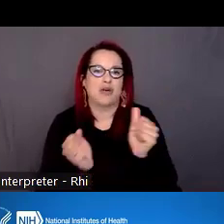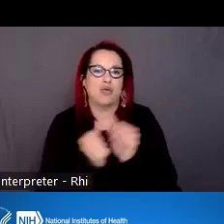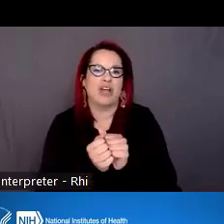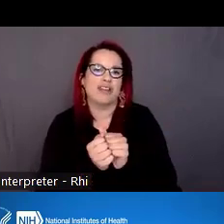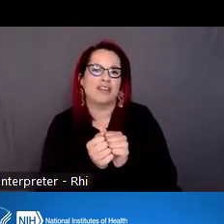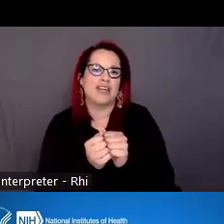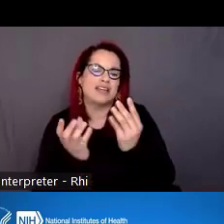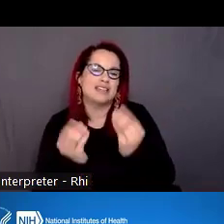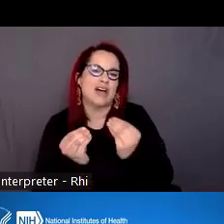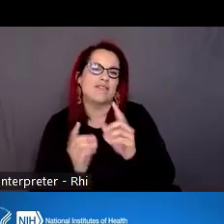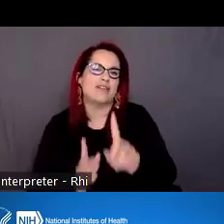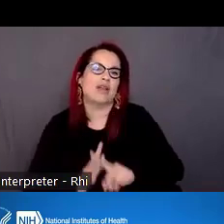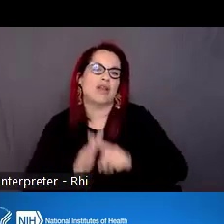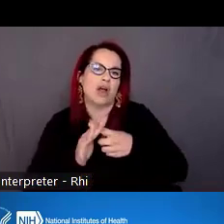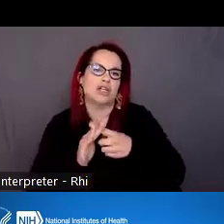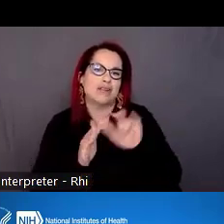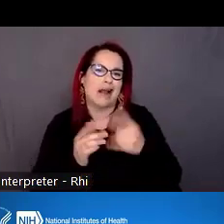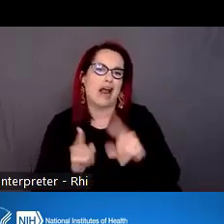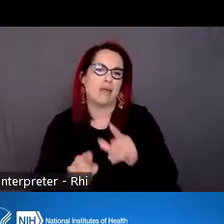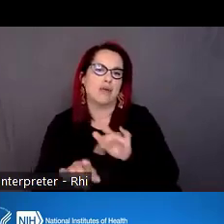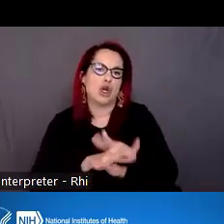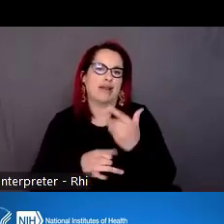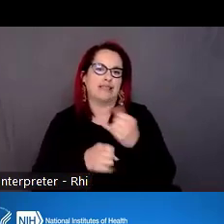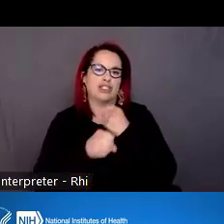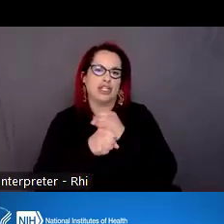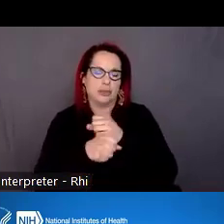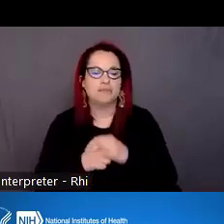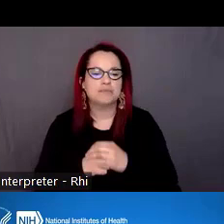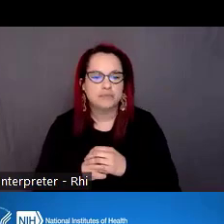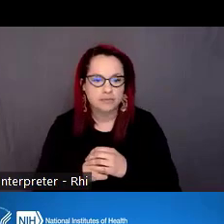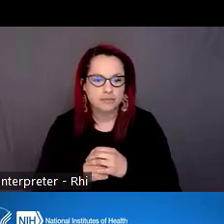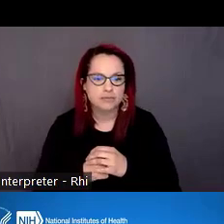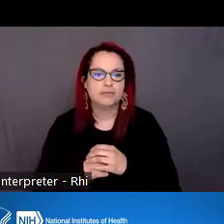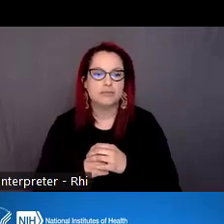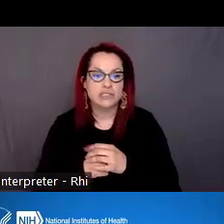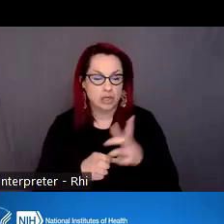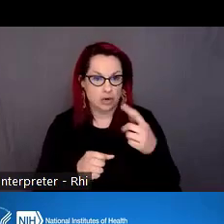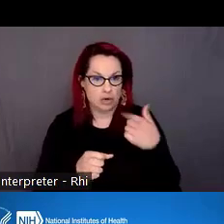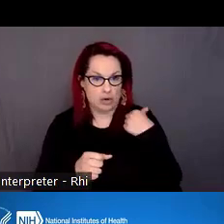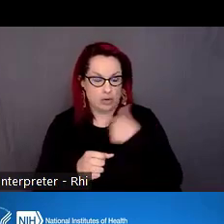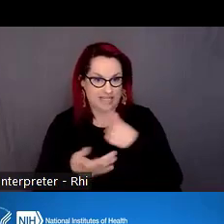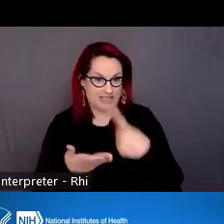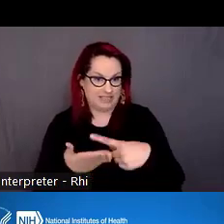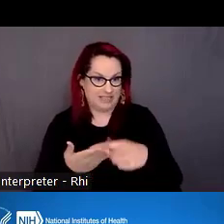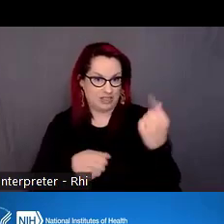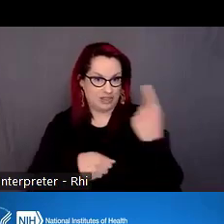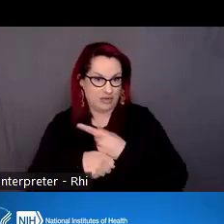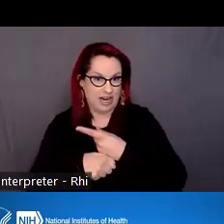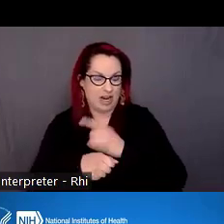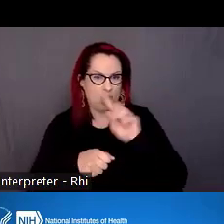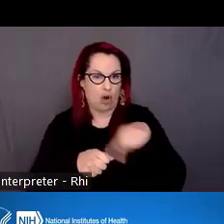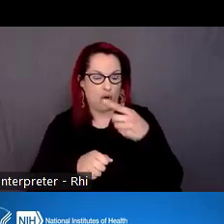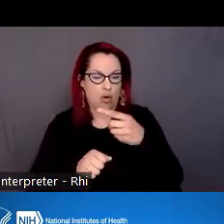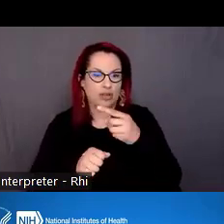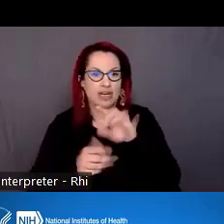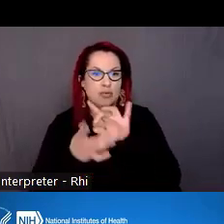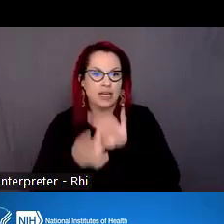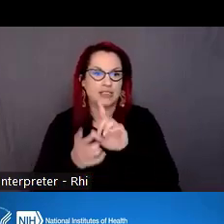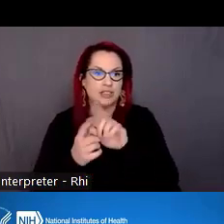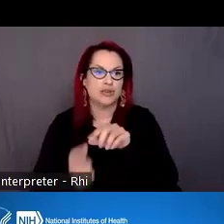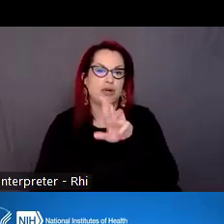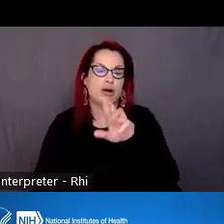this year. And again, what we're covering today only applies to